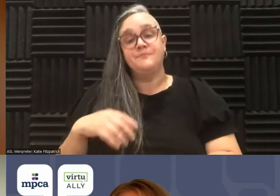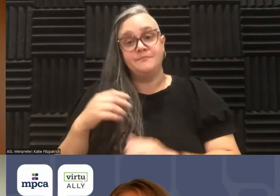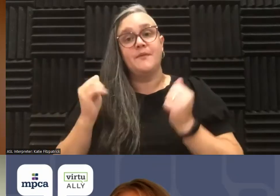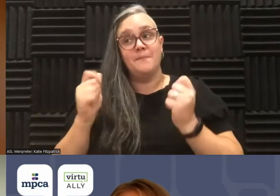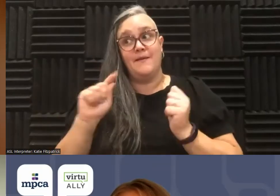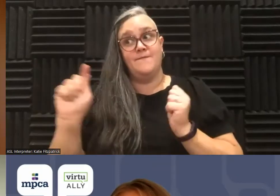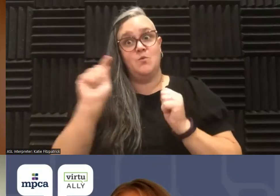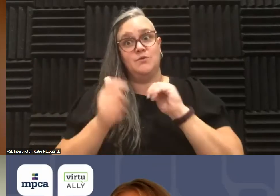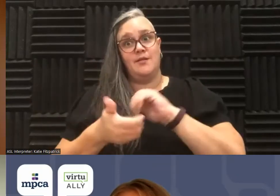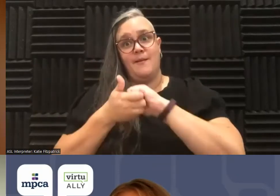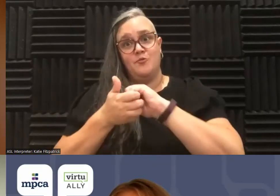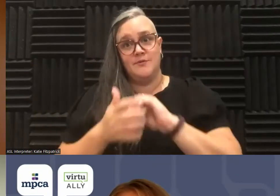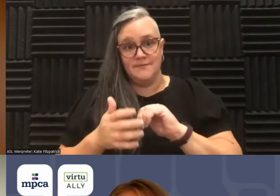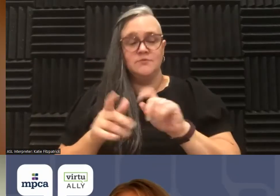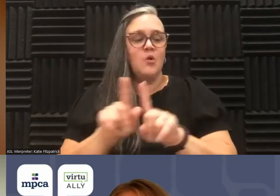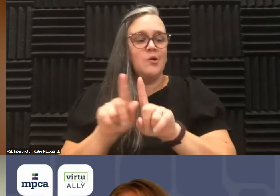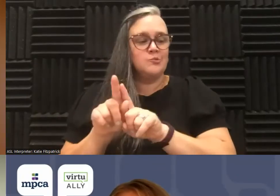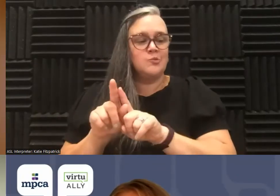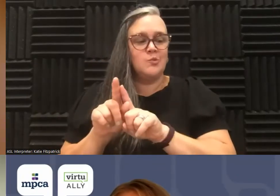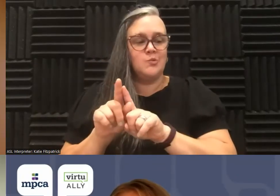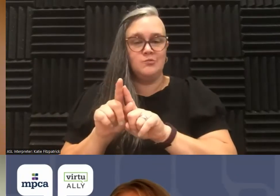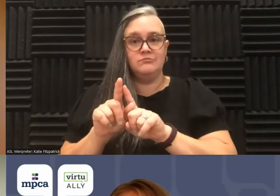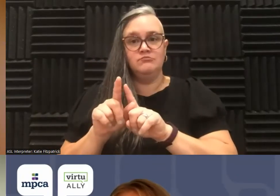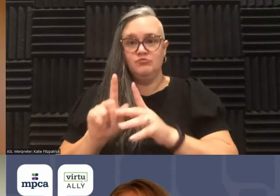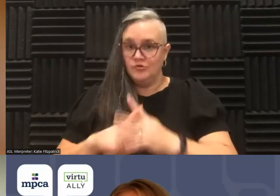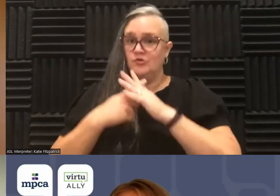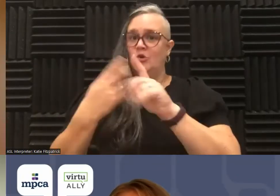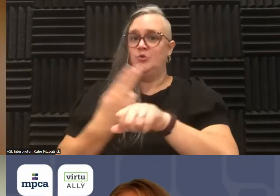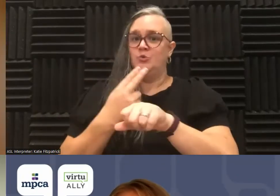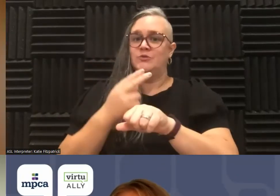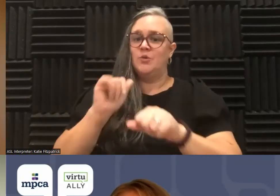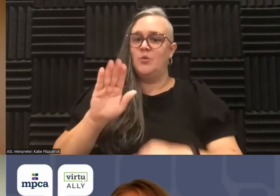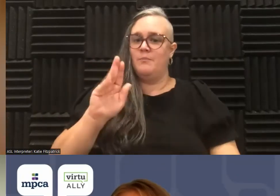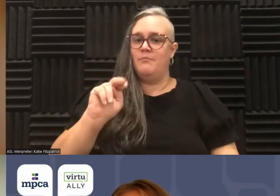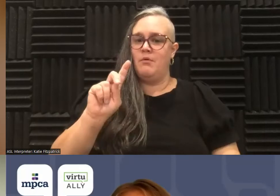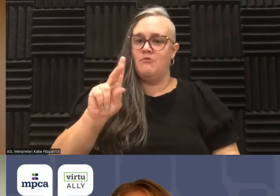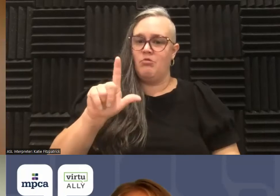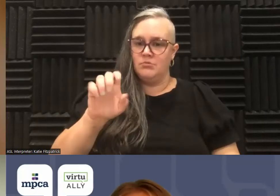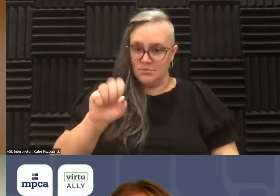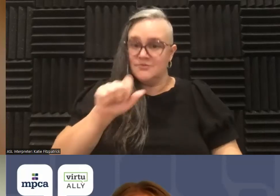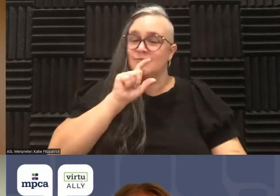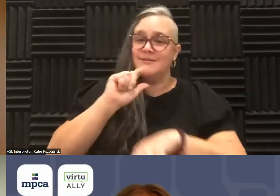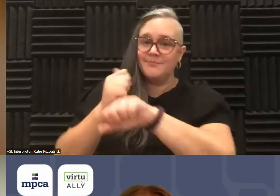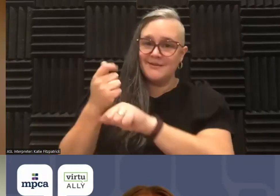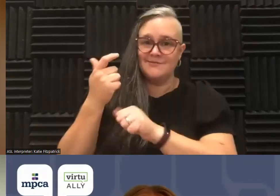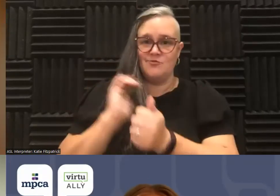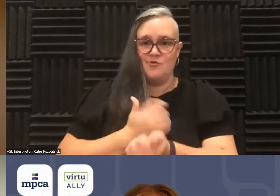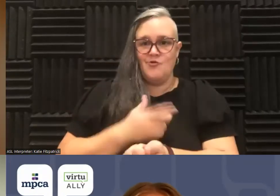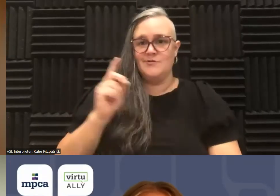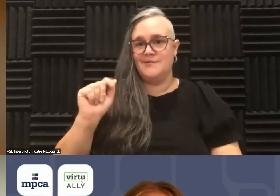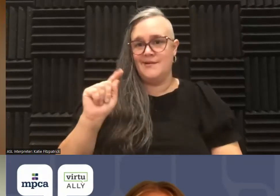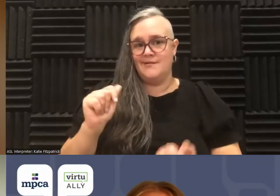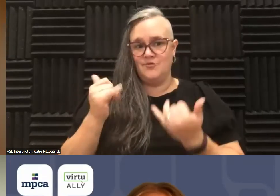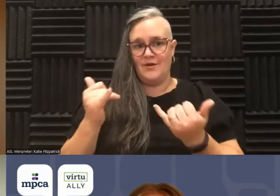also kind of adopted these bundles or identified these bundles based on the current data that they